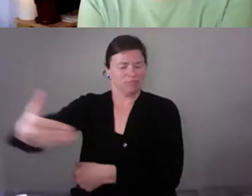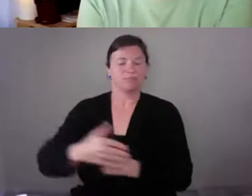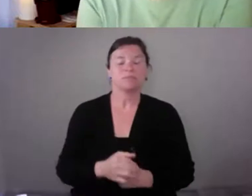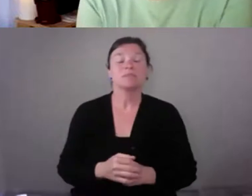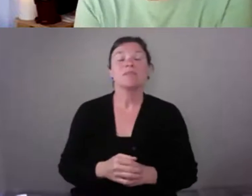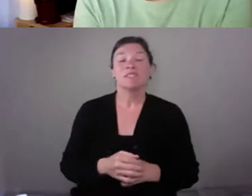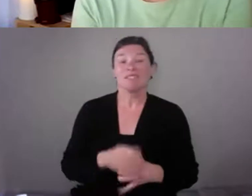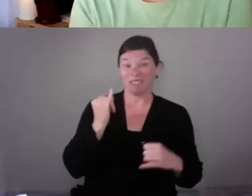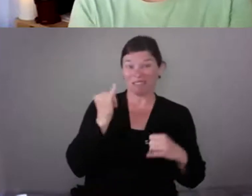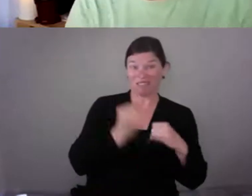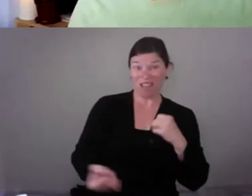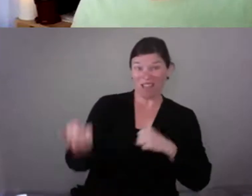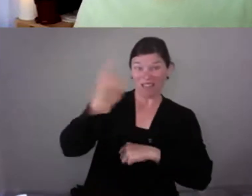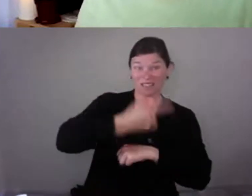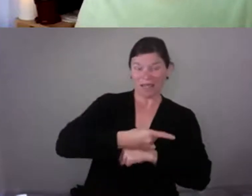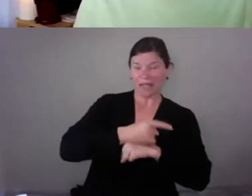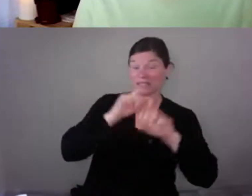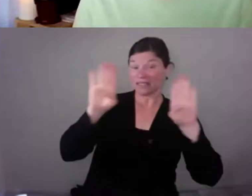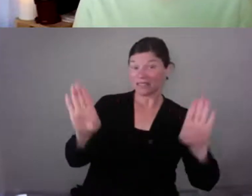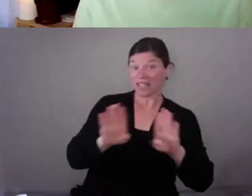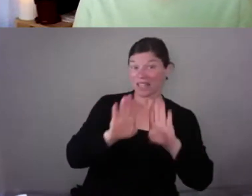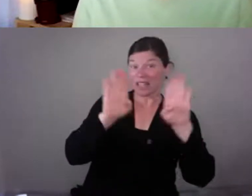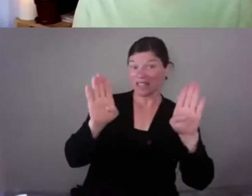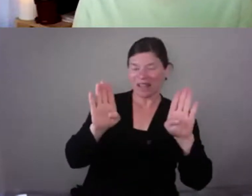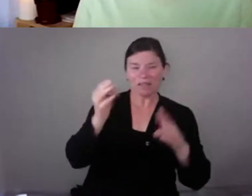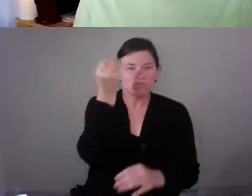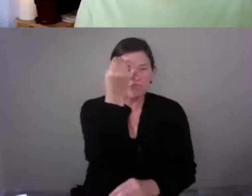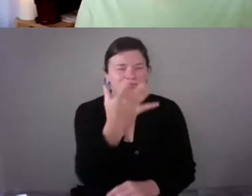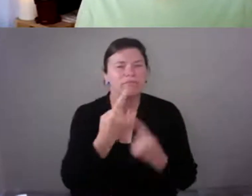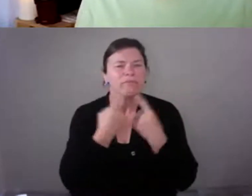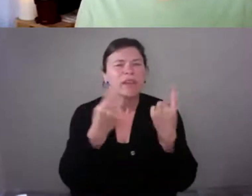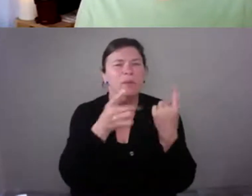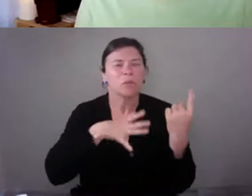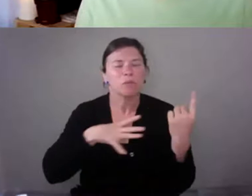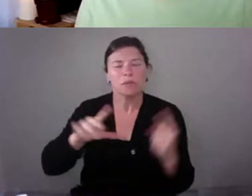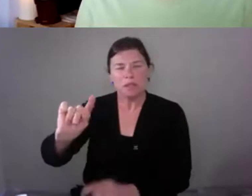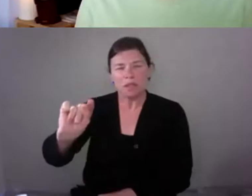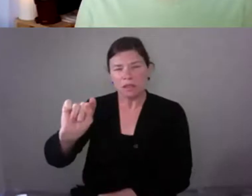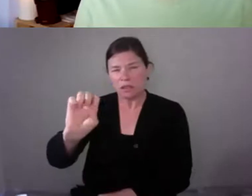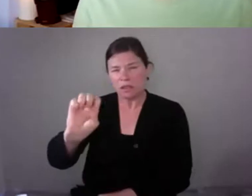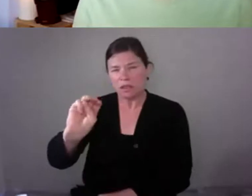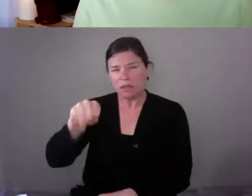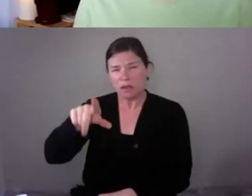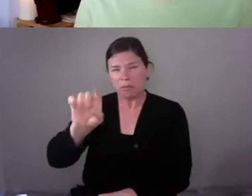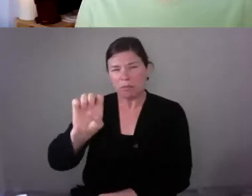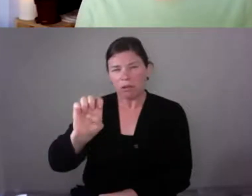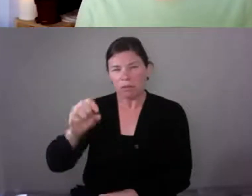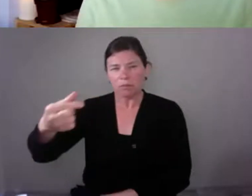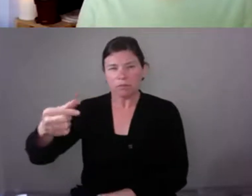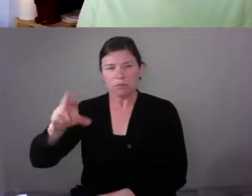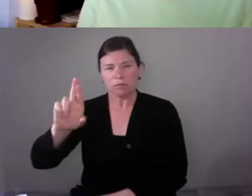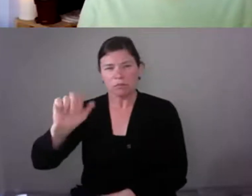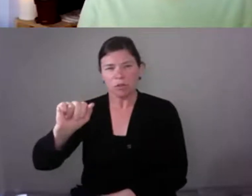want to alert everybody to the fact that we're going to have Temple Grandin. She will be, it's a live interview with her, and she